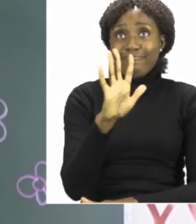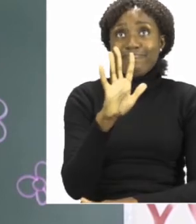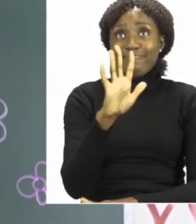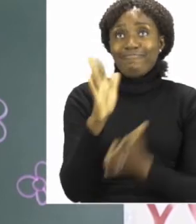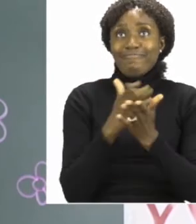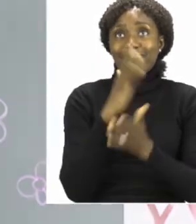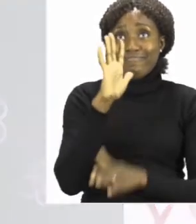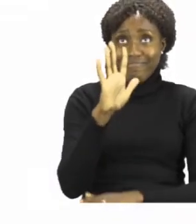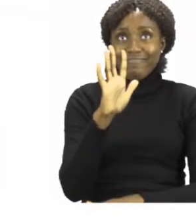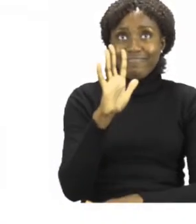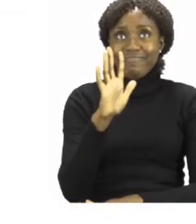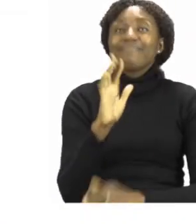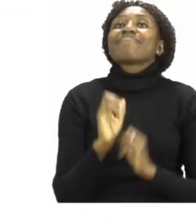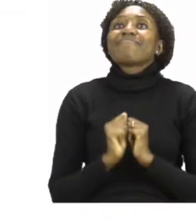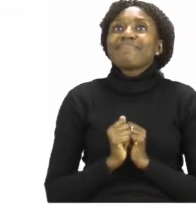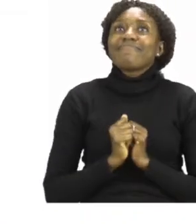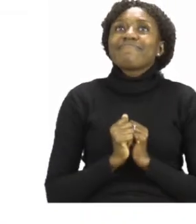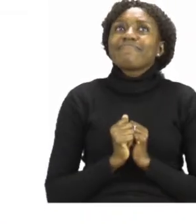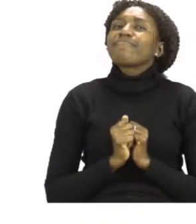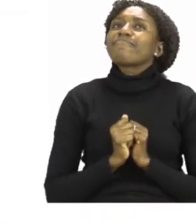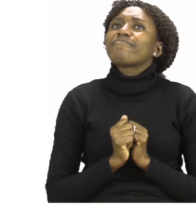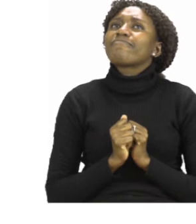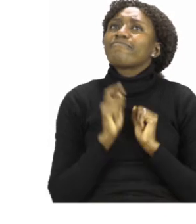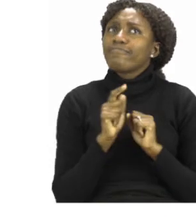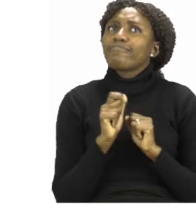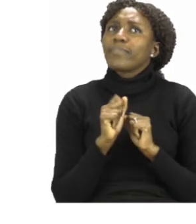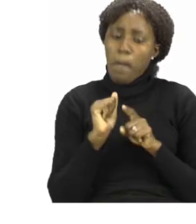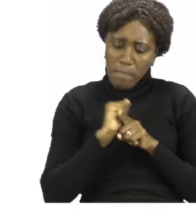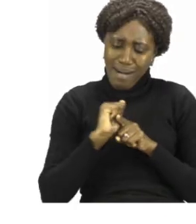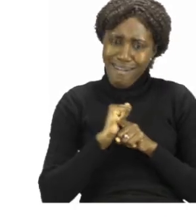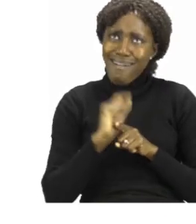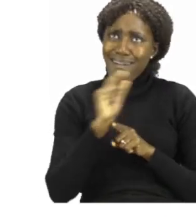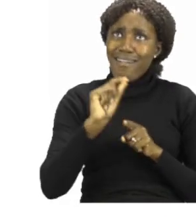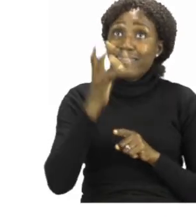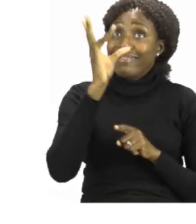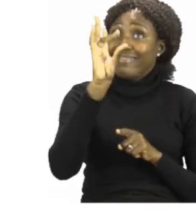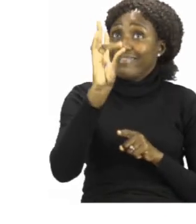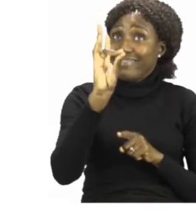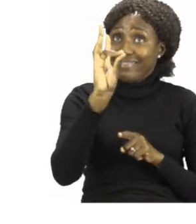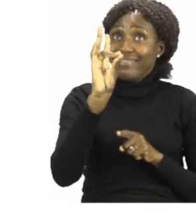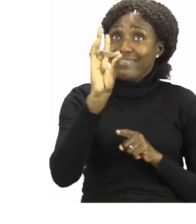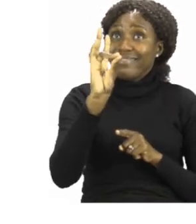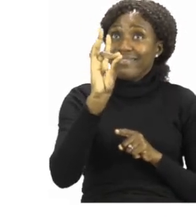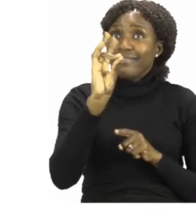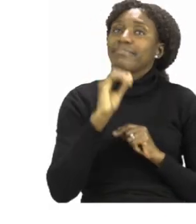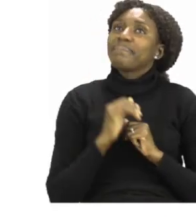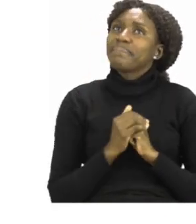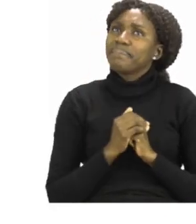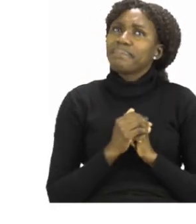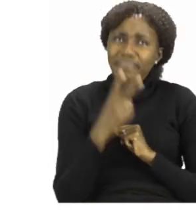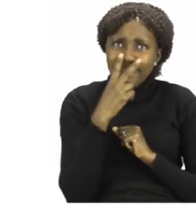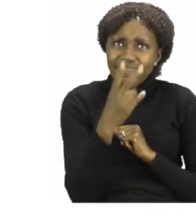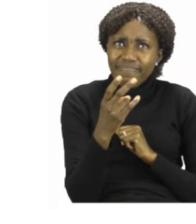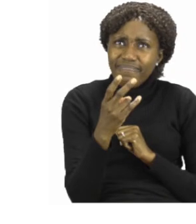5. On page 5, we are going to be doing the number 7. Now, as you can see, we